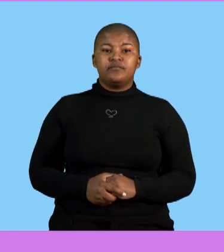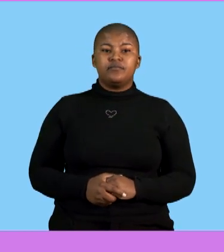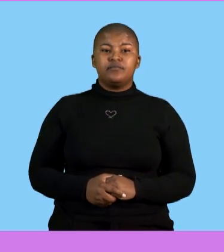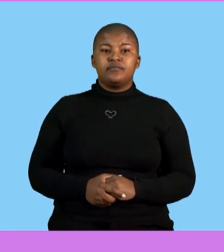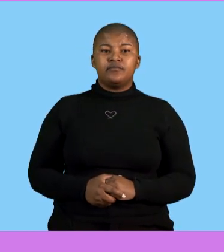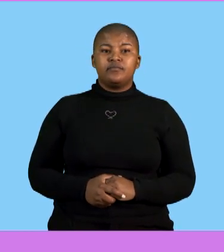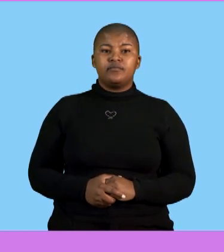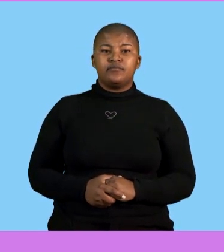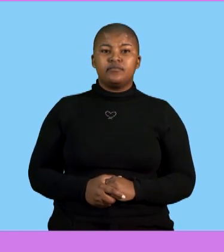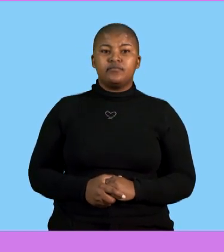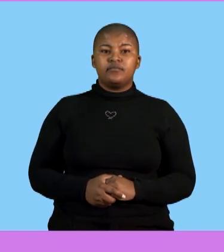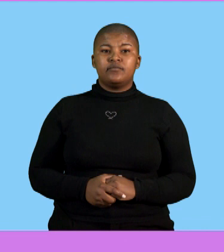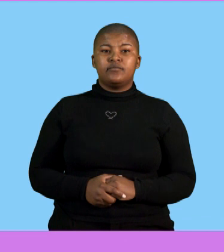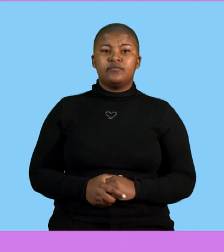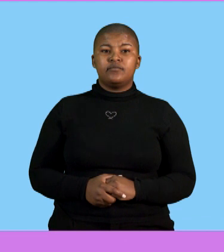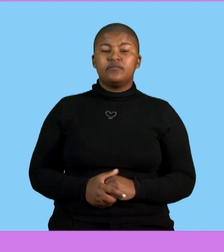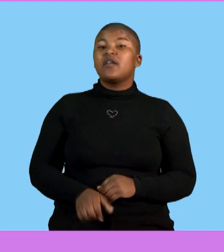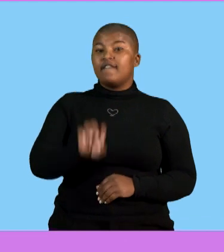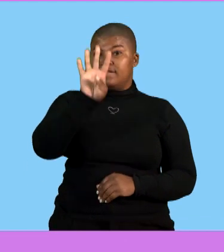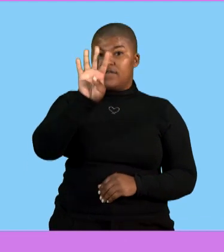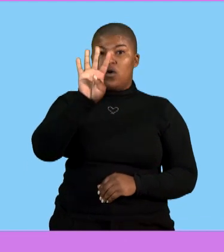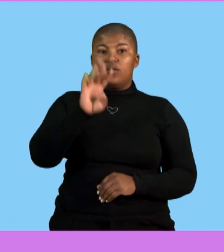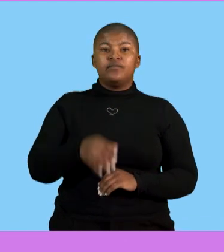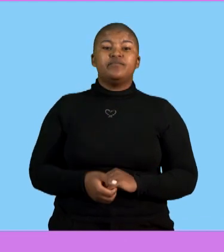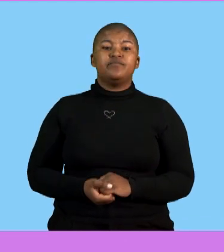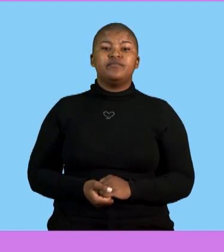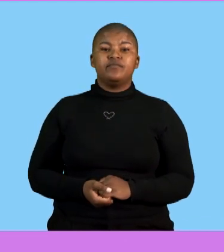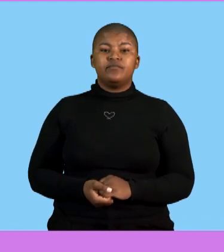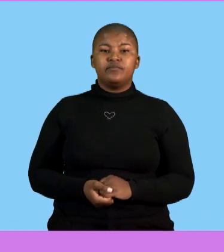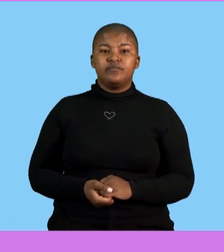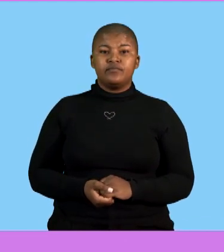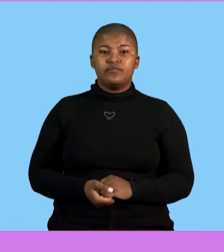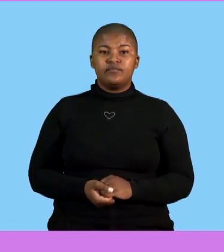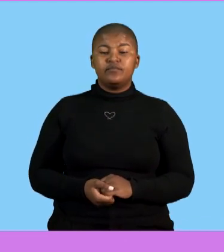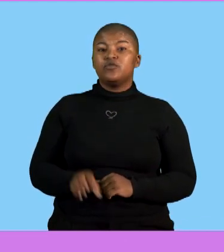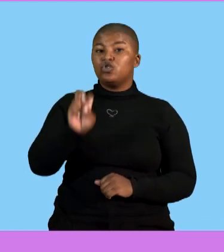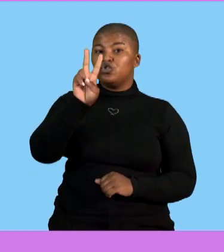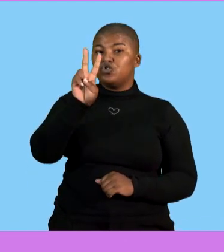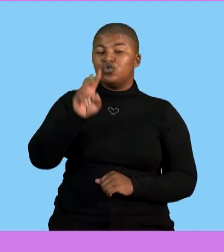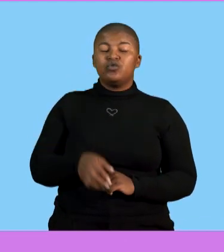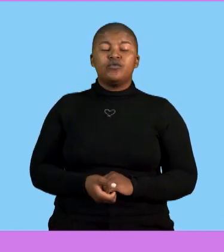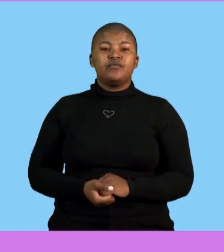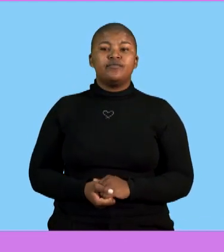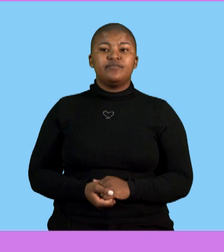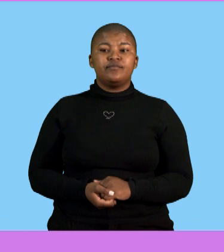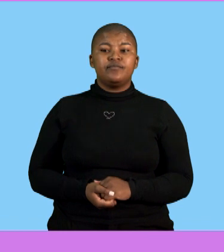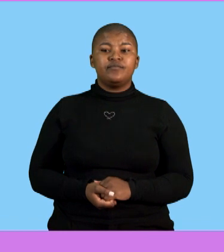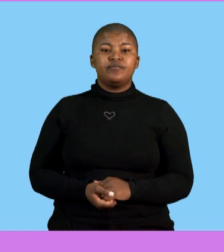and record it down. Then we have 4, we record it down. We have